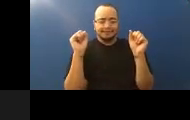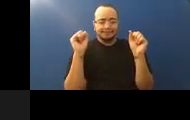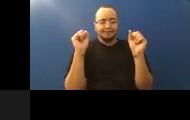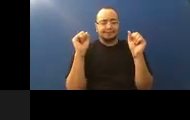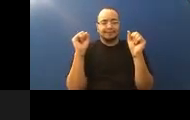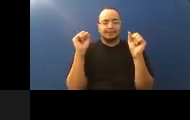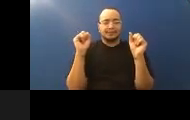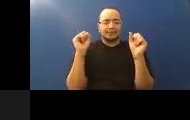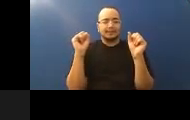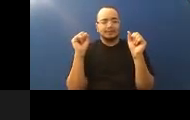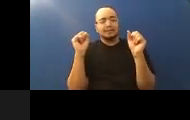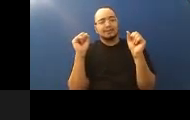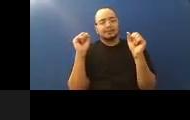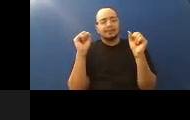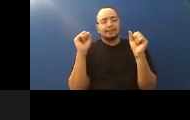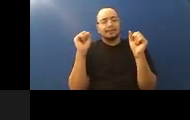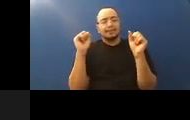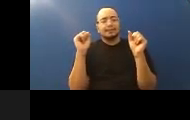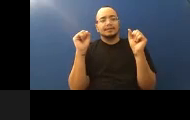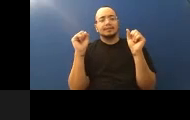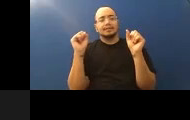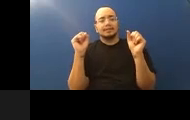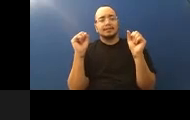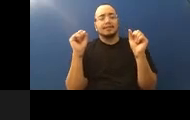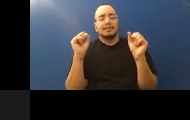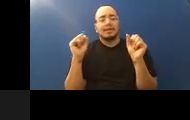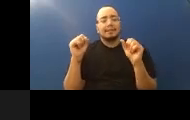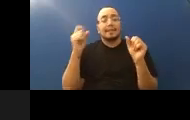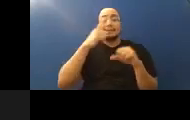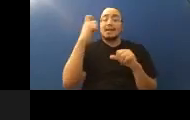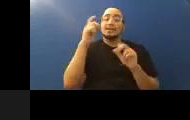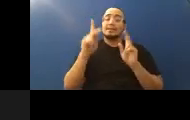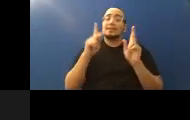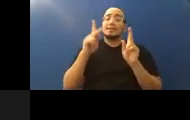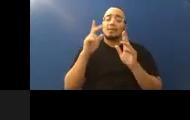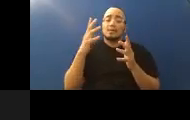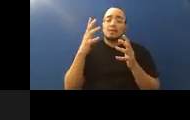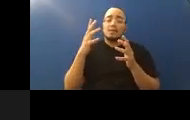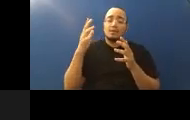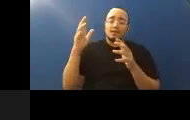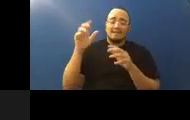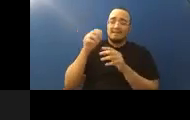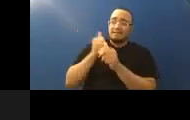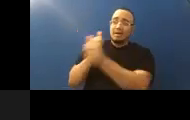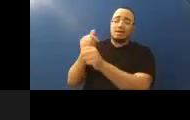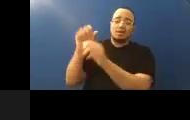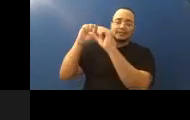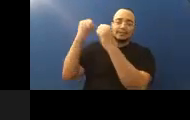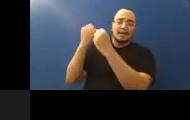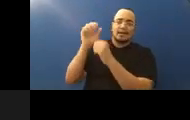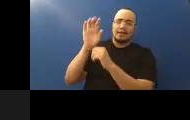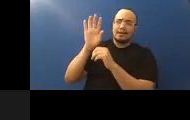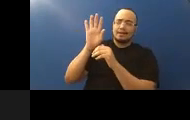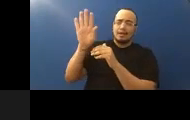may be trying to fit a mold in order to get by in terms of, you